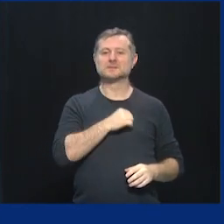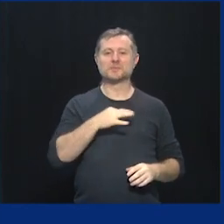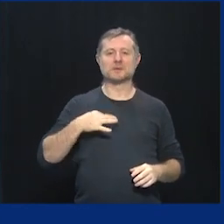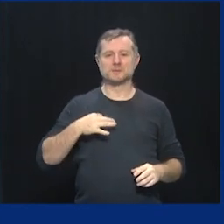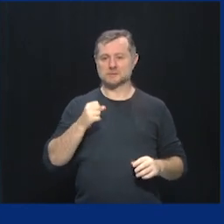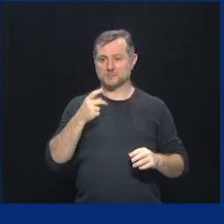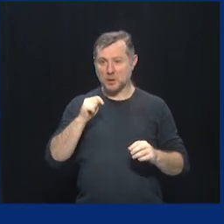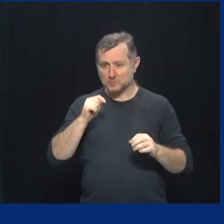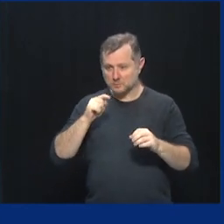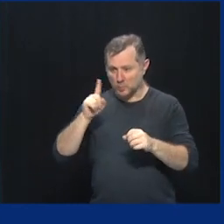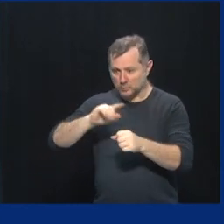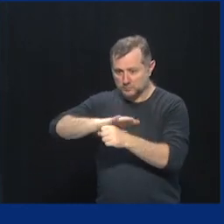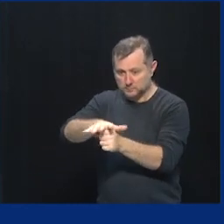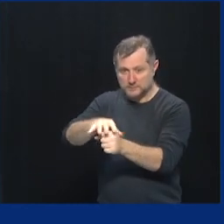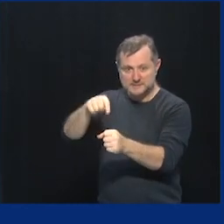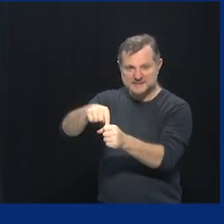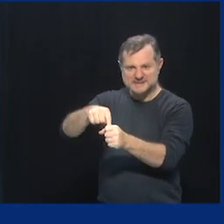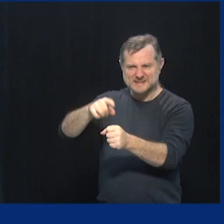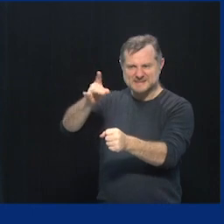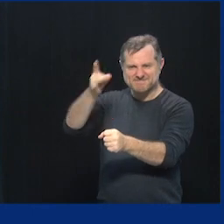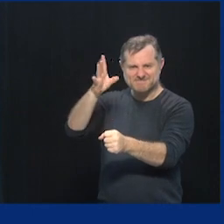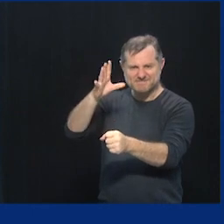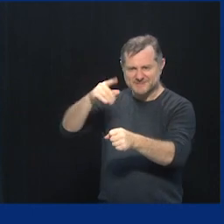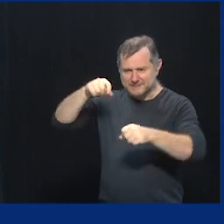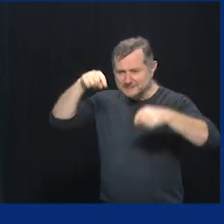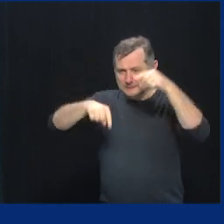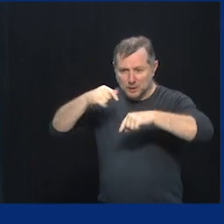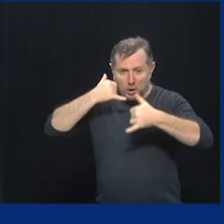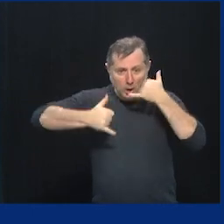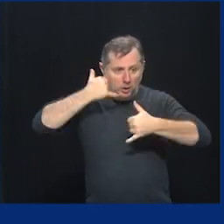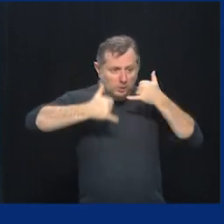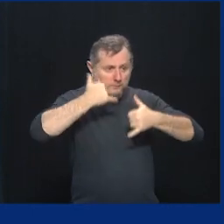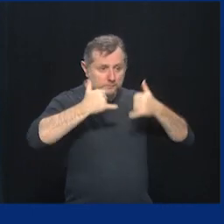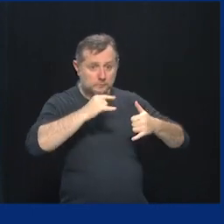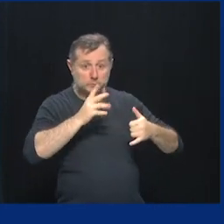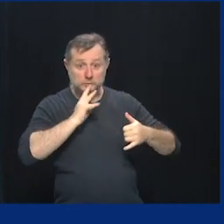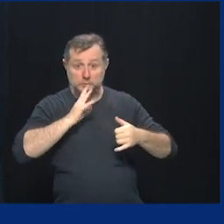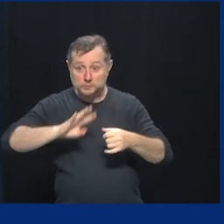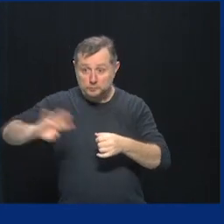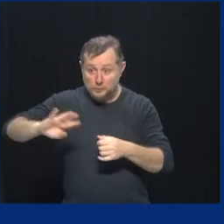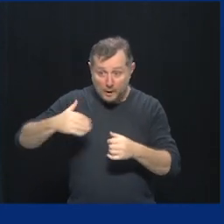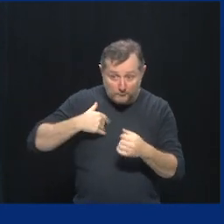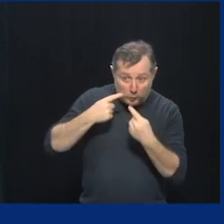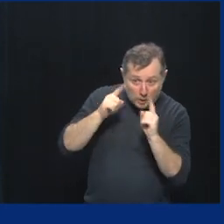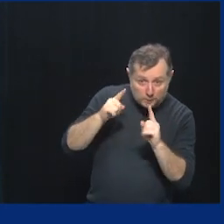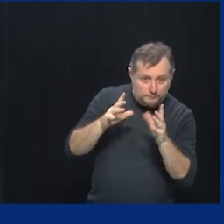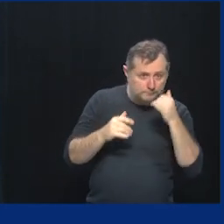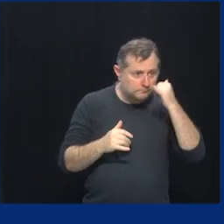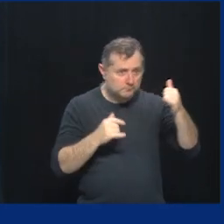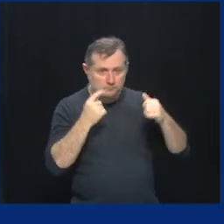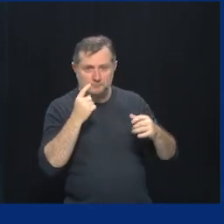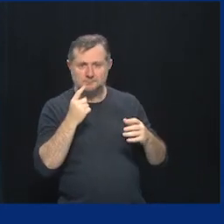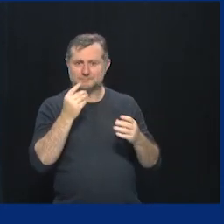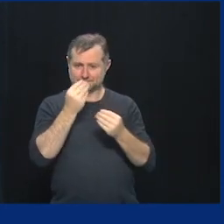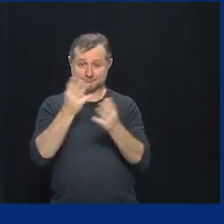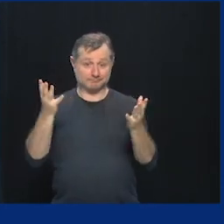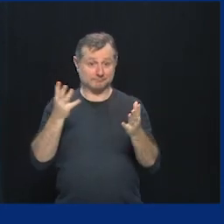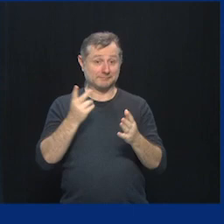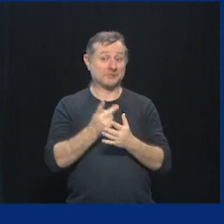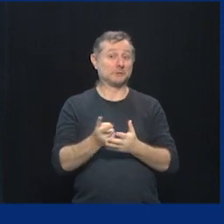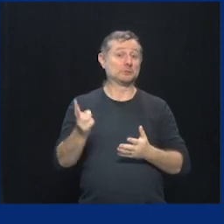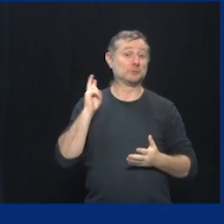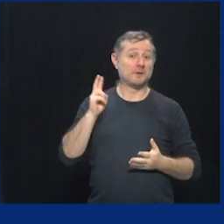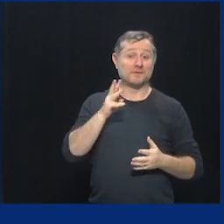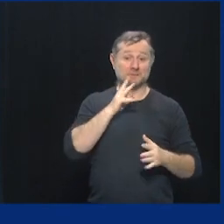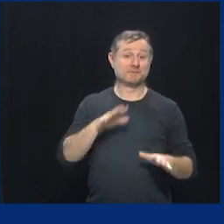in Springfield Gardens to see if it's working. And guess what? 2 weeks ago when we had the major flood, then the